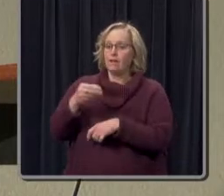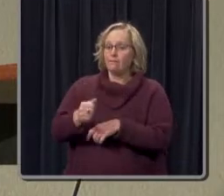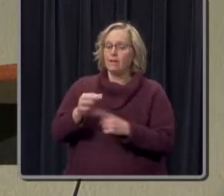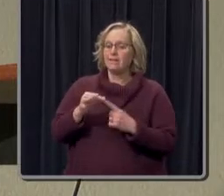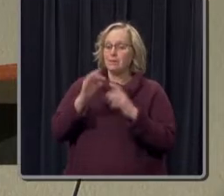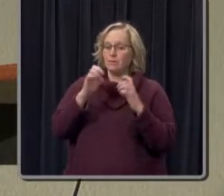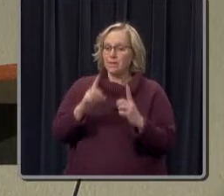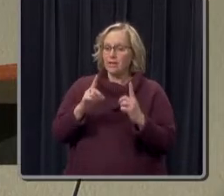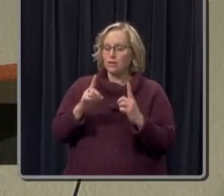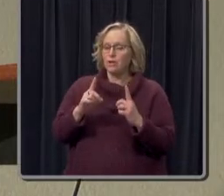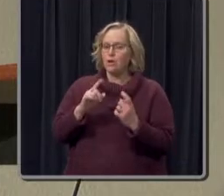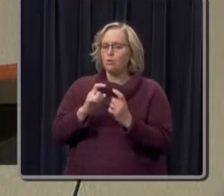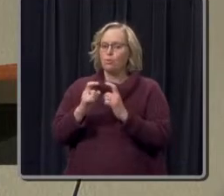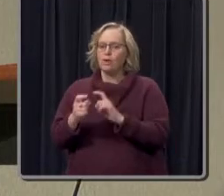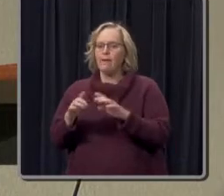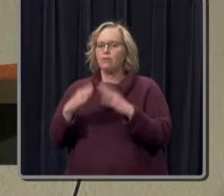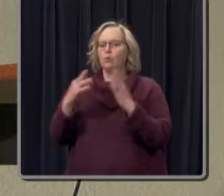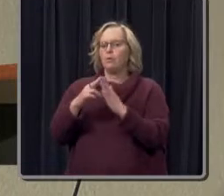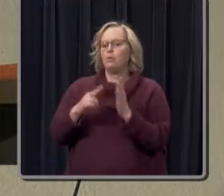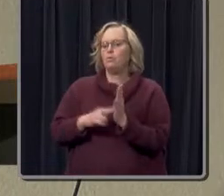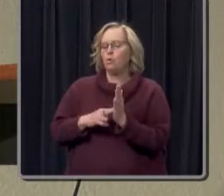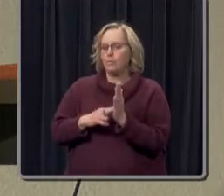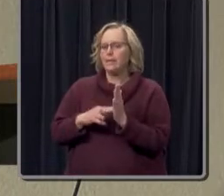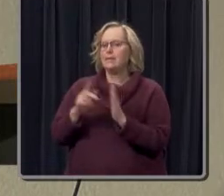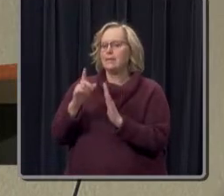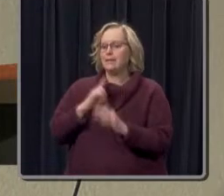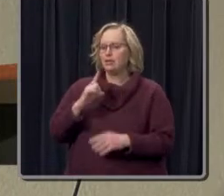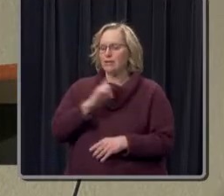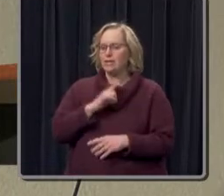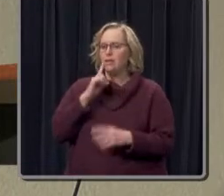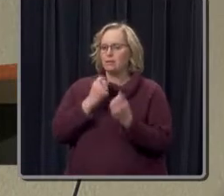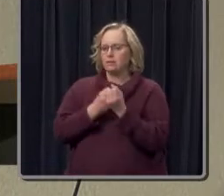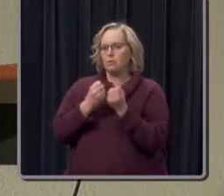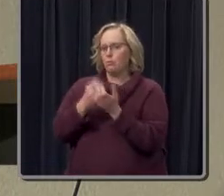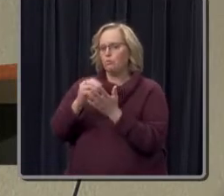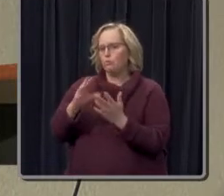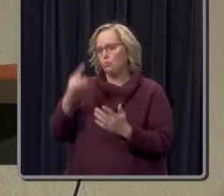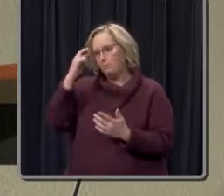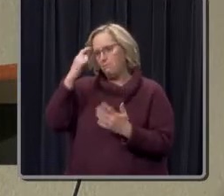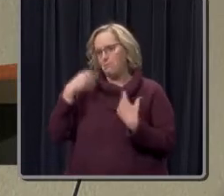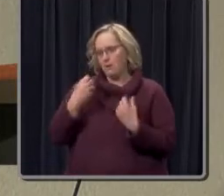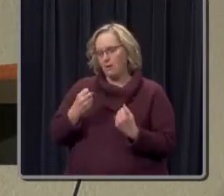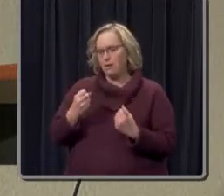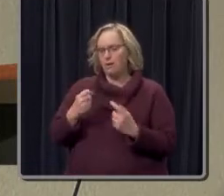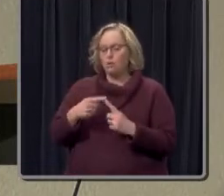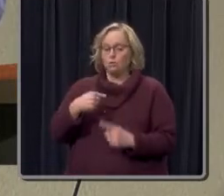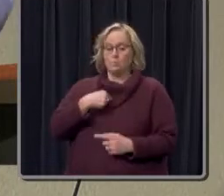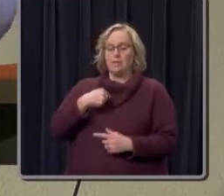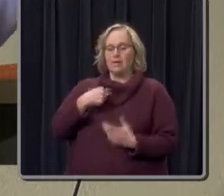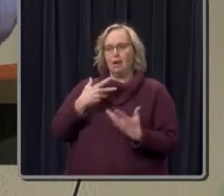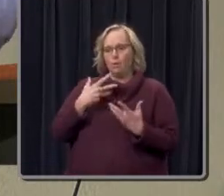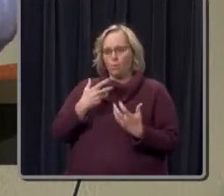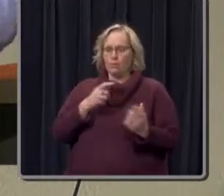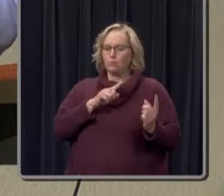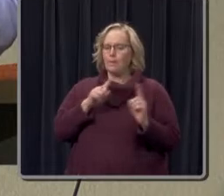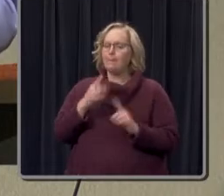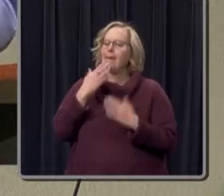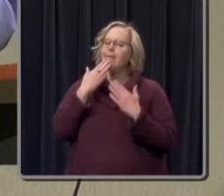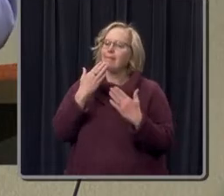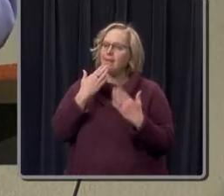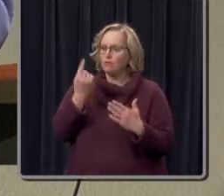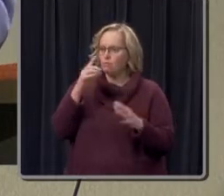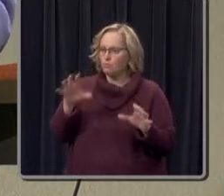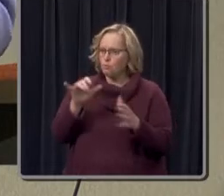open enrollment legislation, and support student mental health. And so to me, I want to come here and thank you for doing that